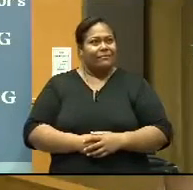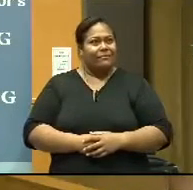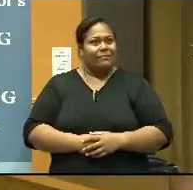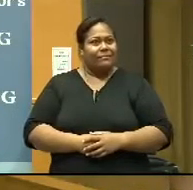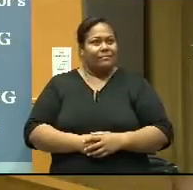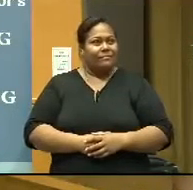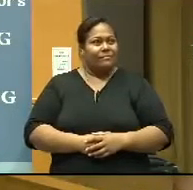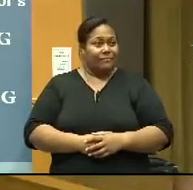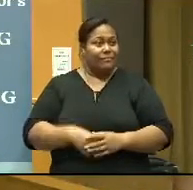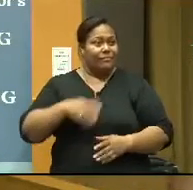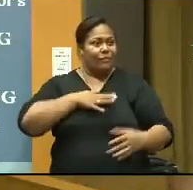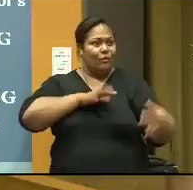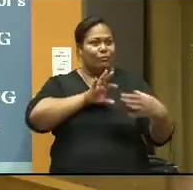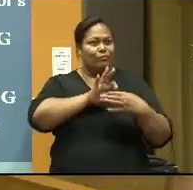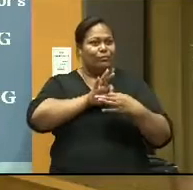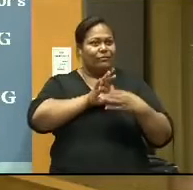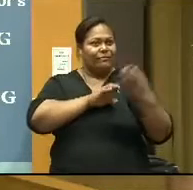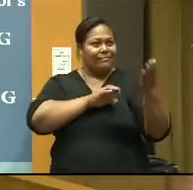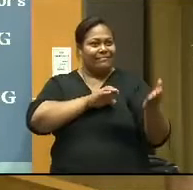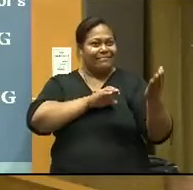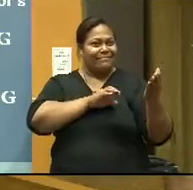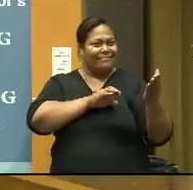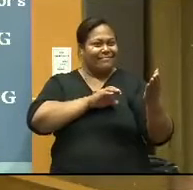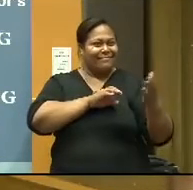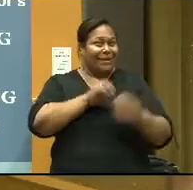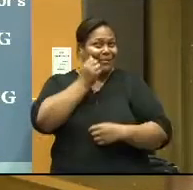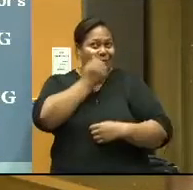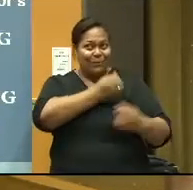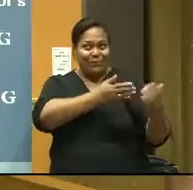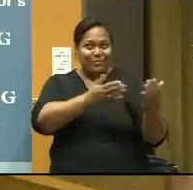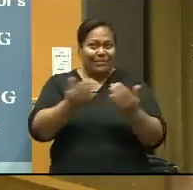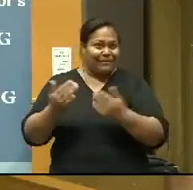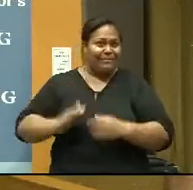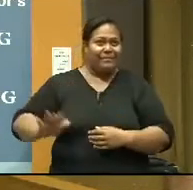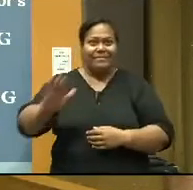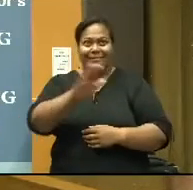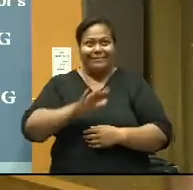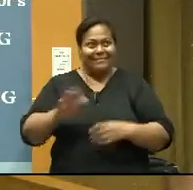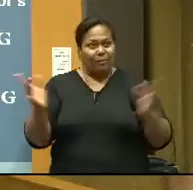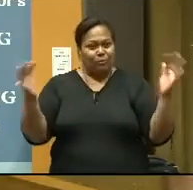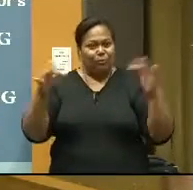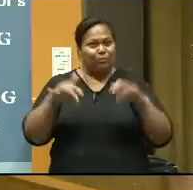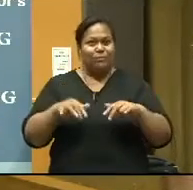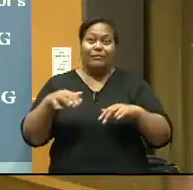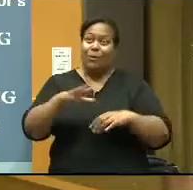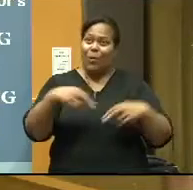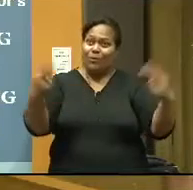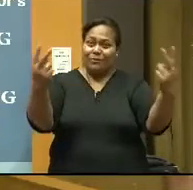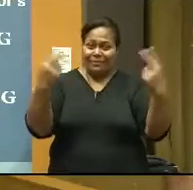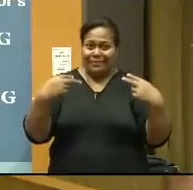I'd like to join Richard in extending a very warm welcome to everybody here and everybody